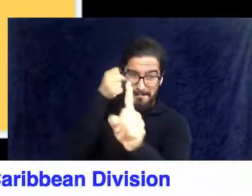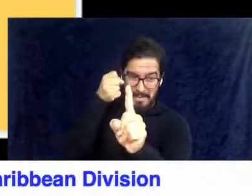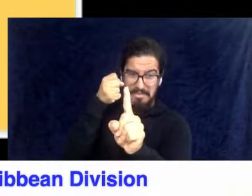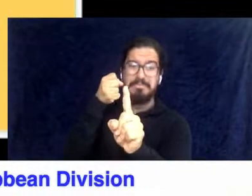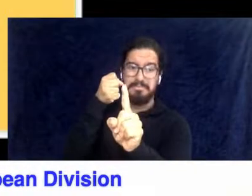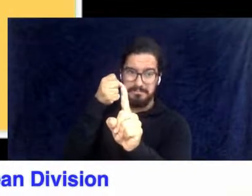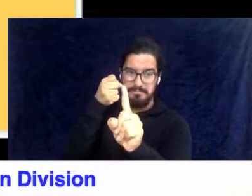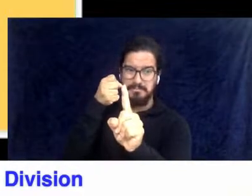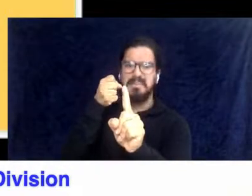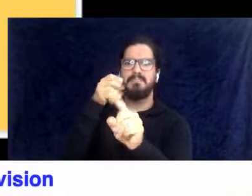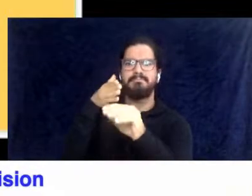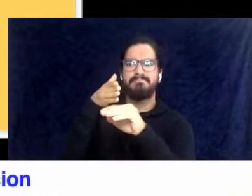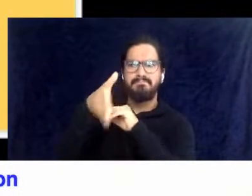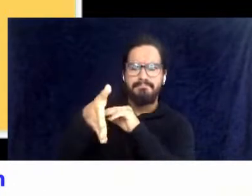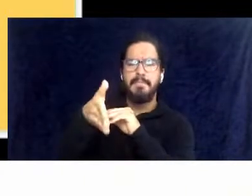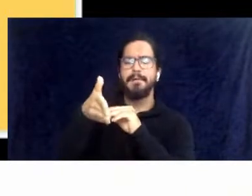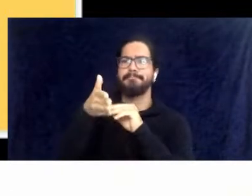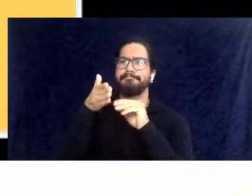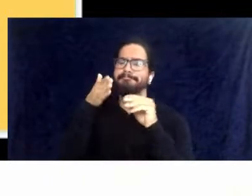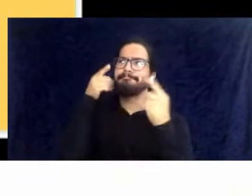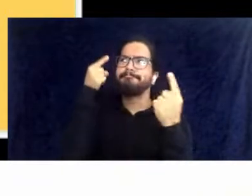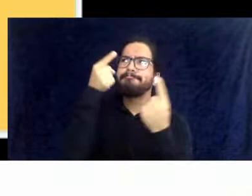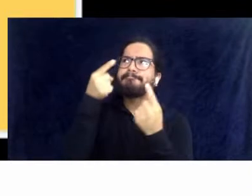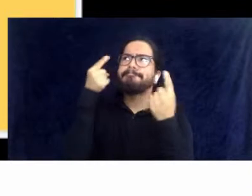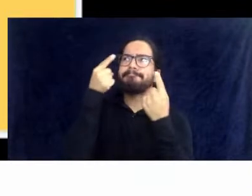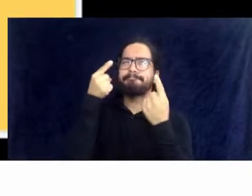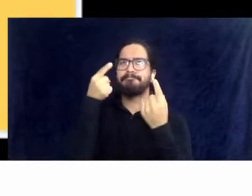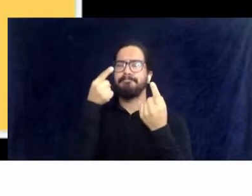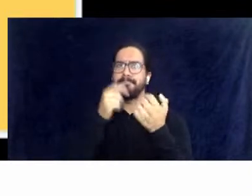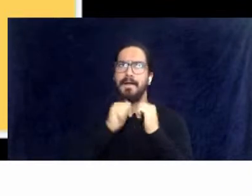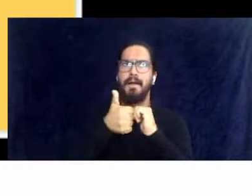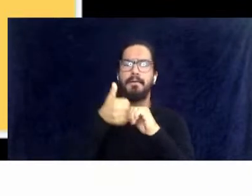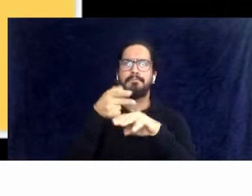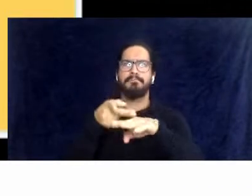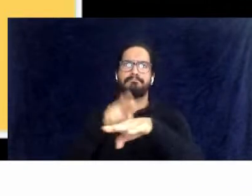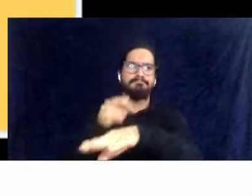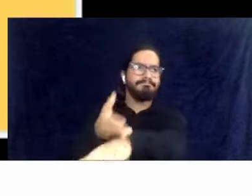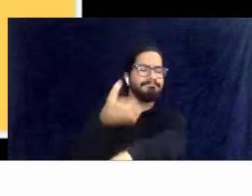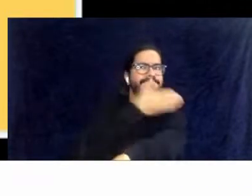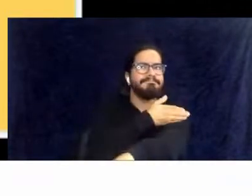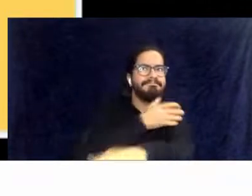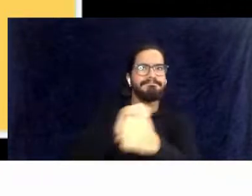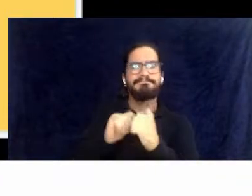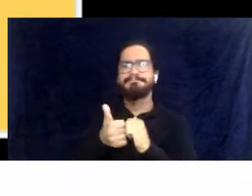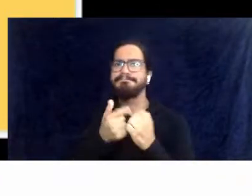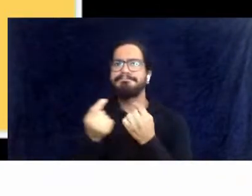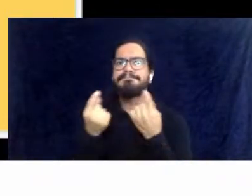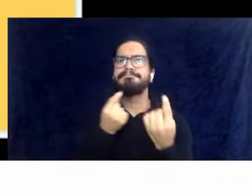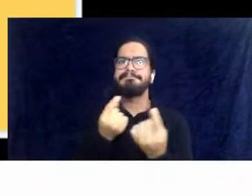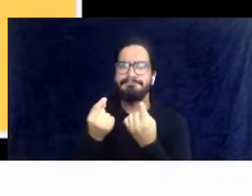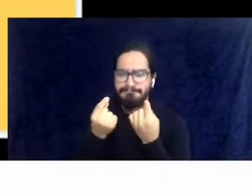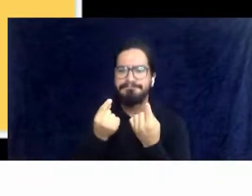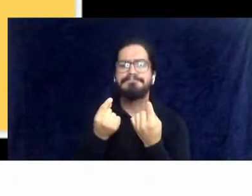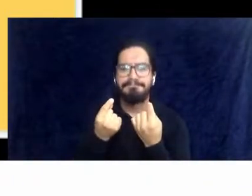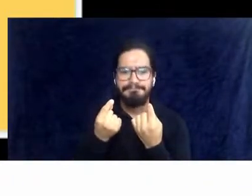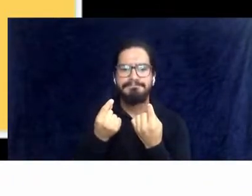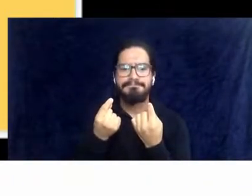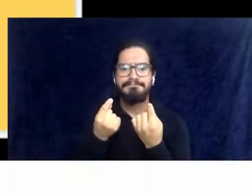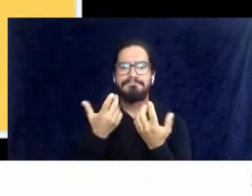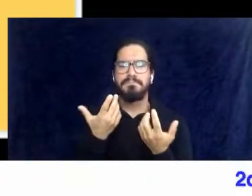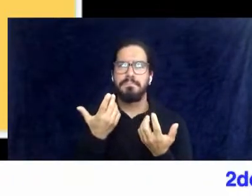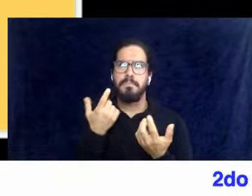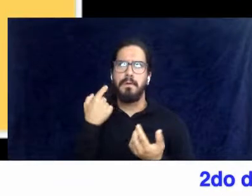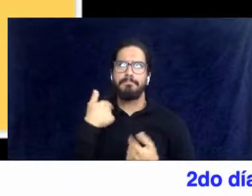the problems of recovery in Puerto Rico. And, you know, it was not that difficult to figure out how to contribute